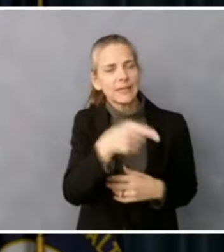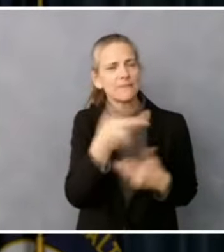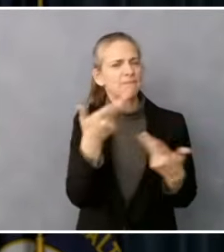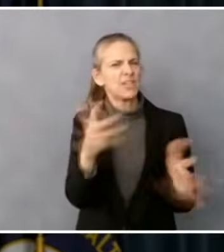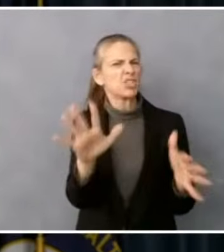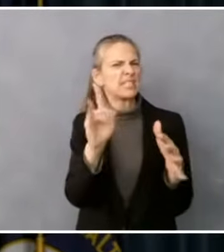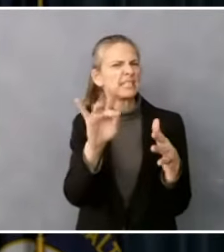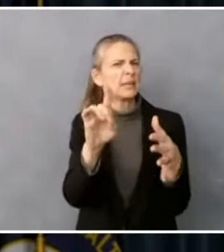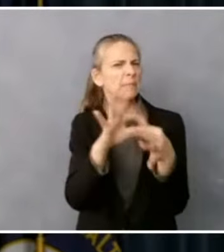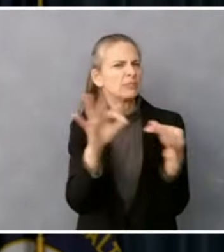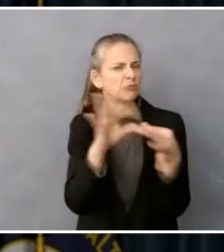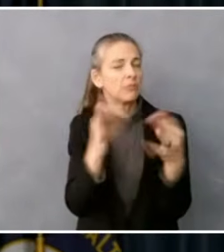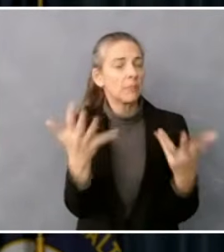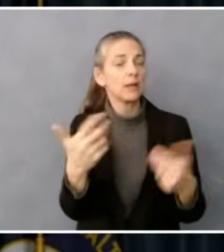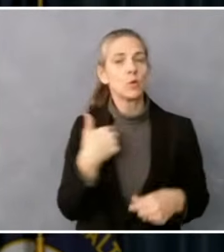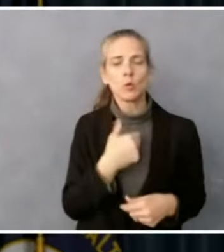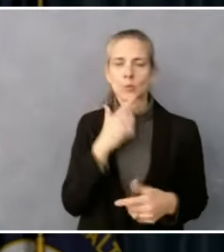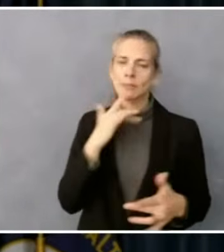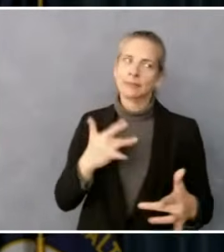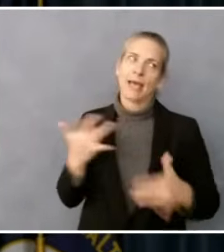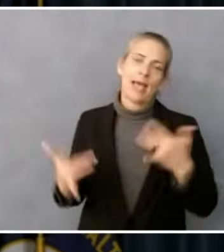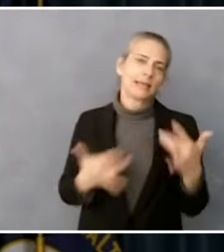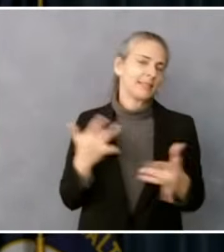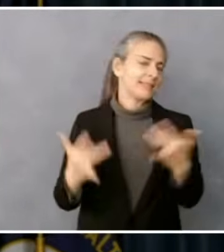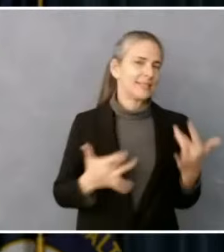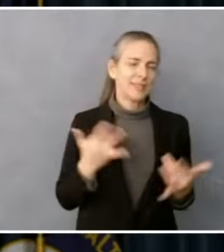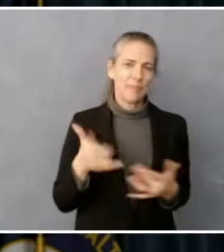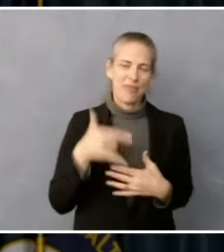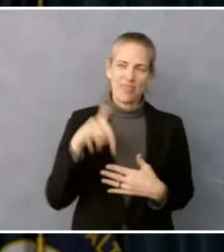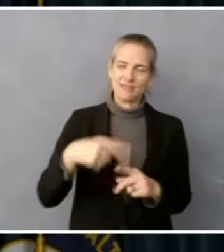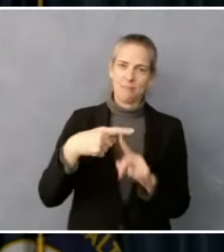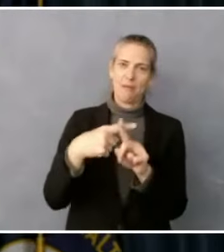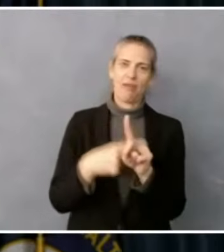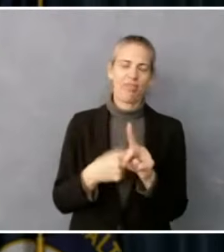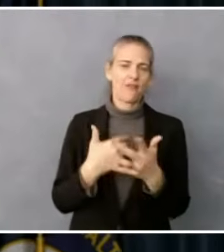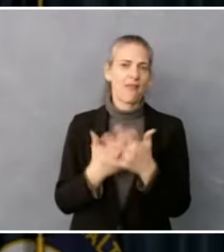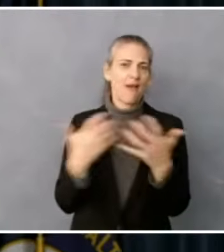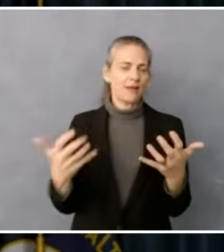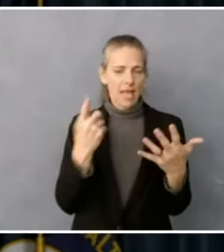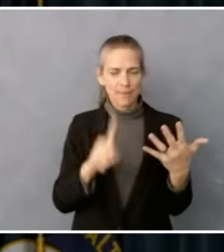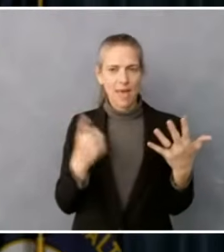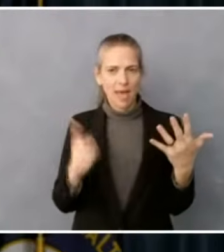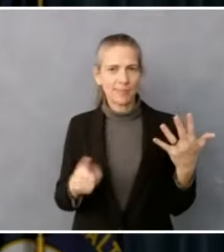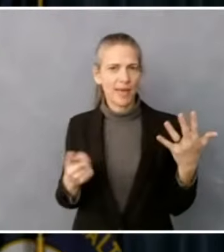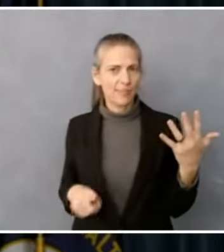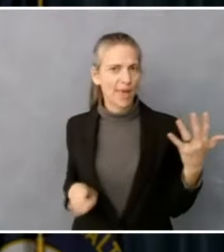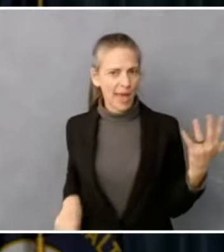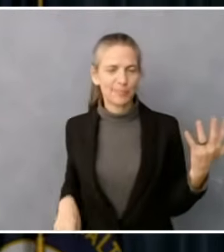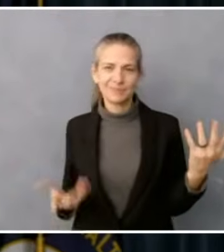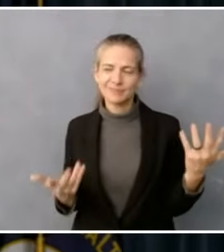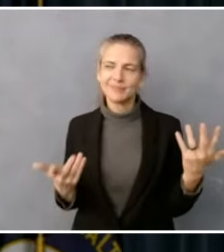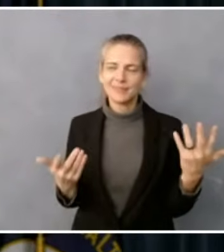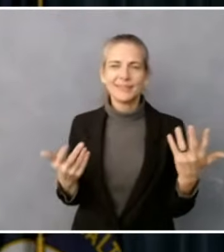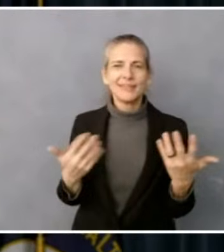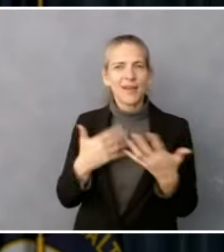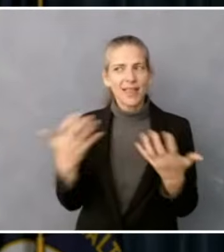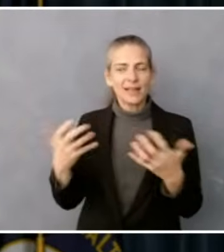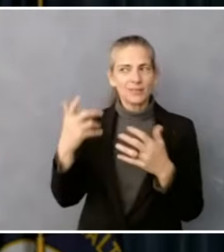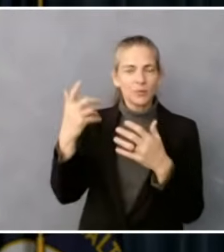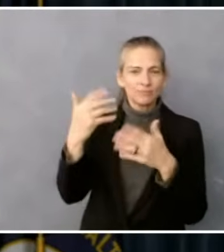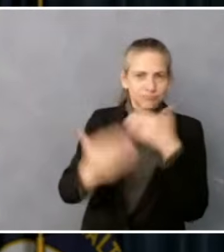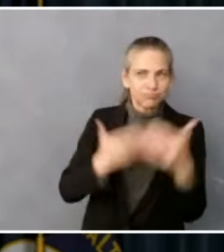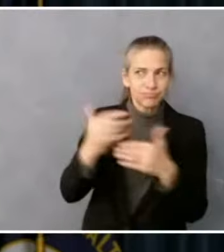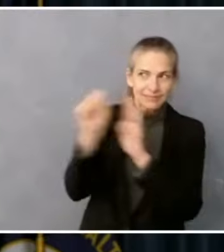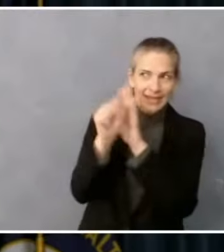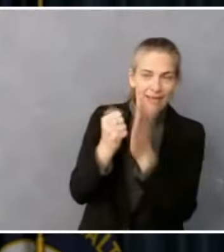mentioned, we are so excited about this month. We've got so much going on, and we've got momentum with us with the state's help, and hopefully we can keep